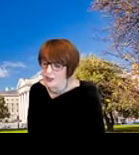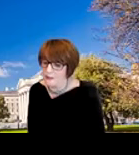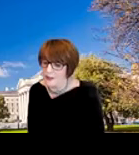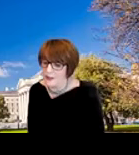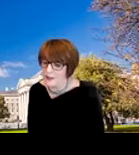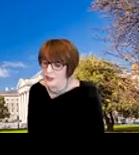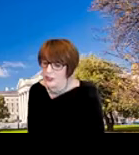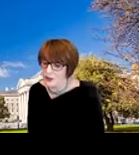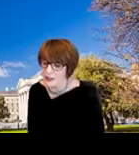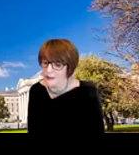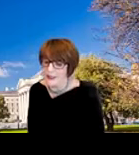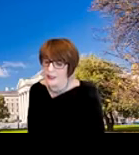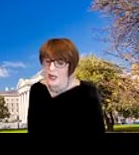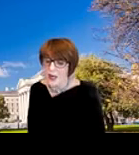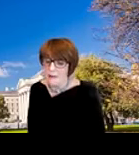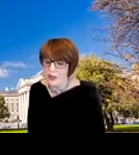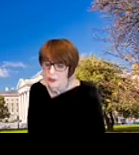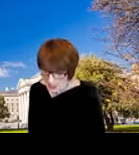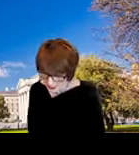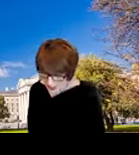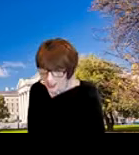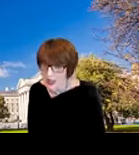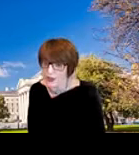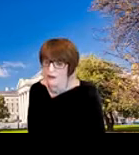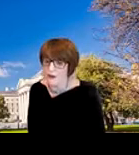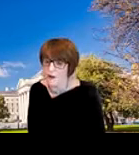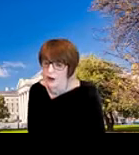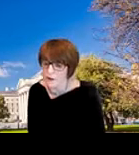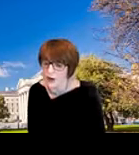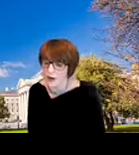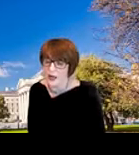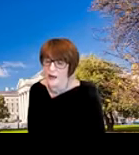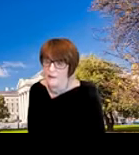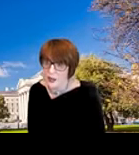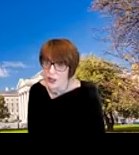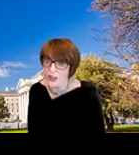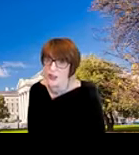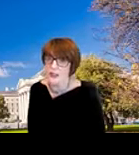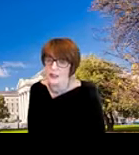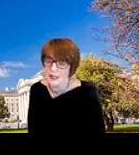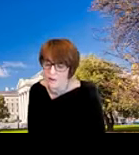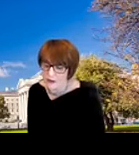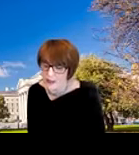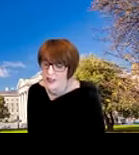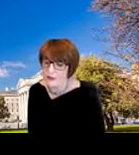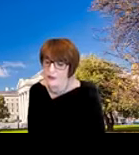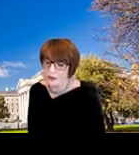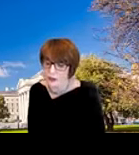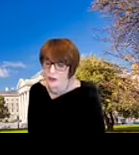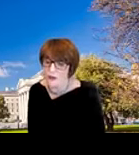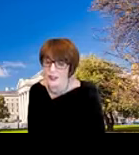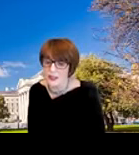impact on people with intellectual disability, because we had a lot of changes on staff out sick